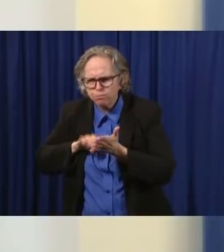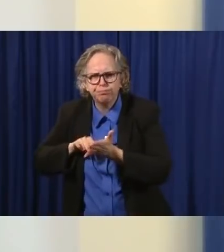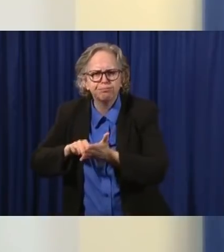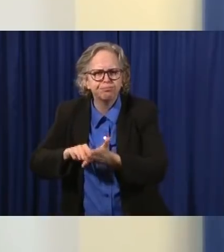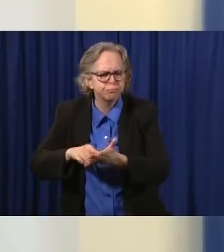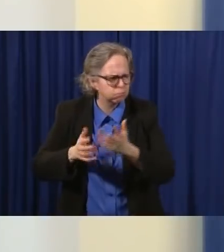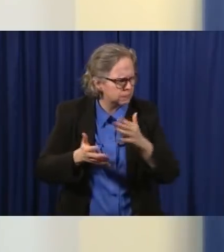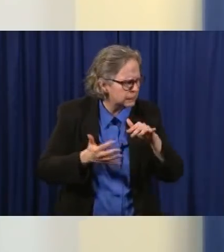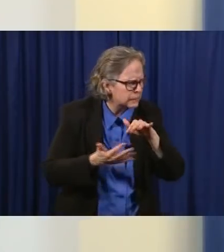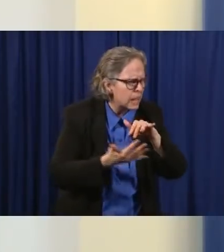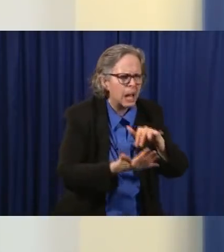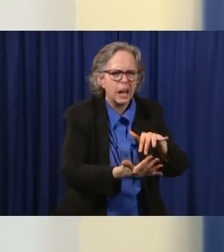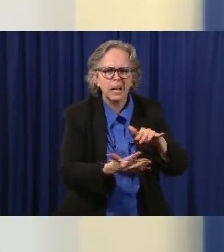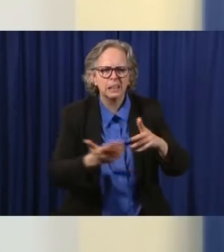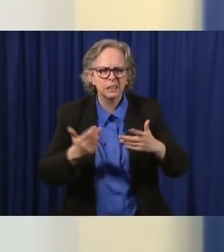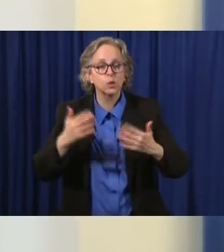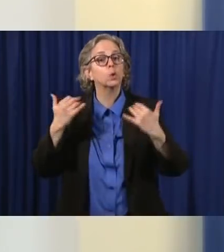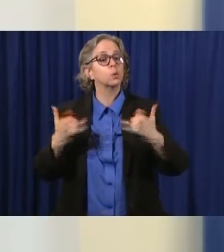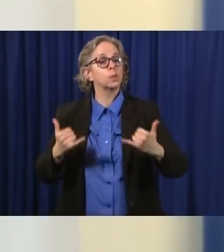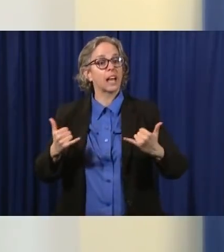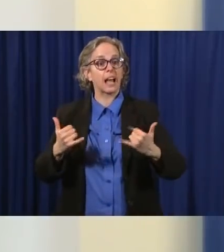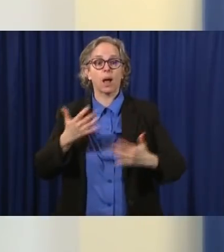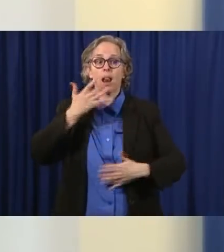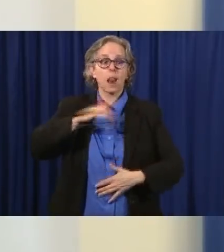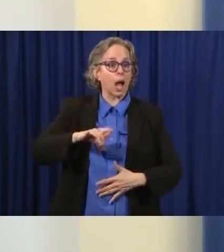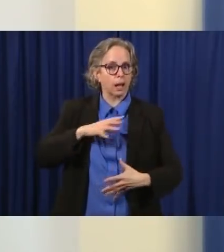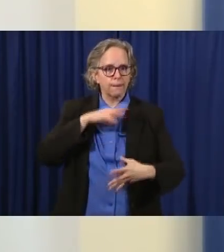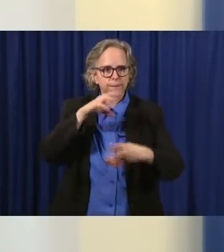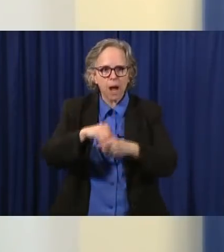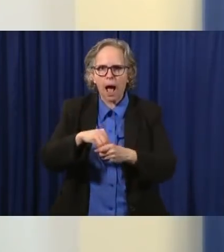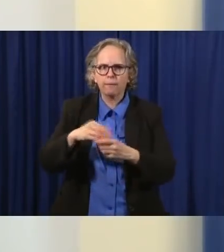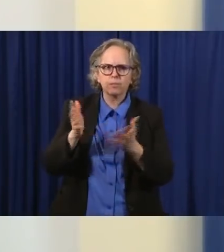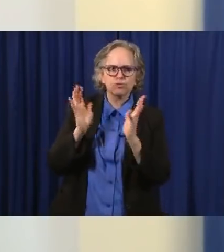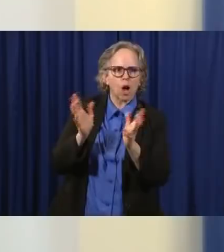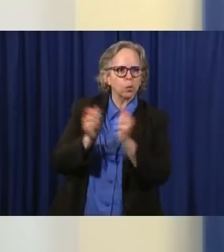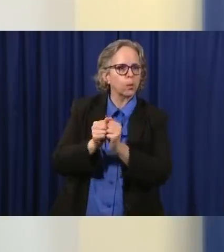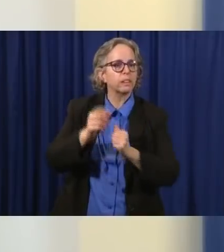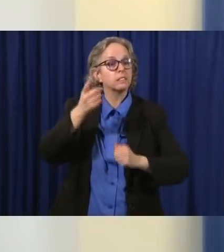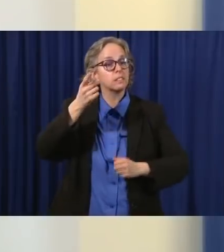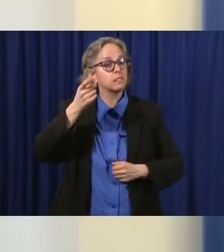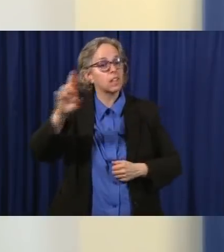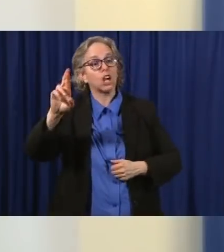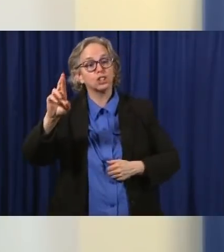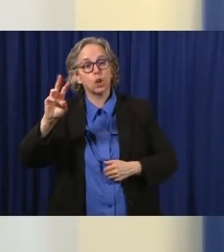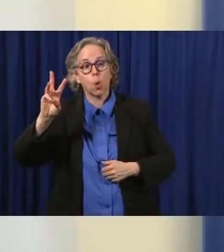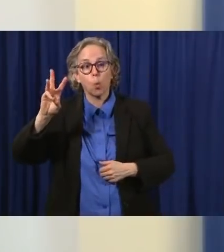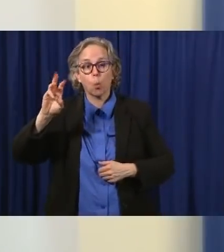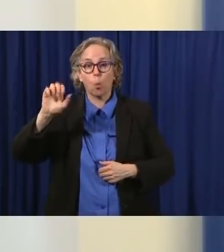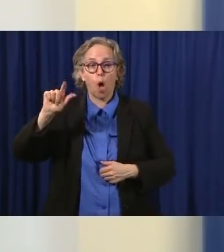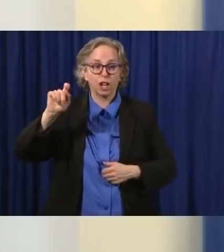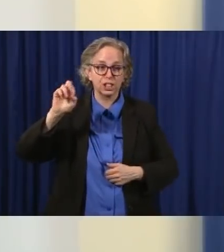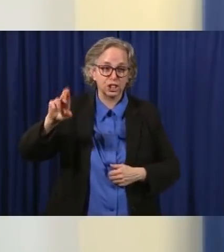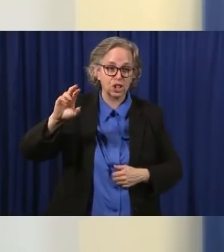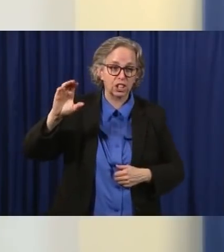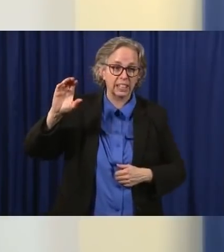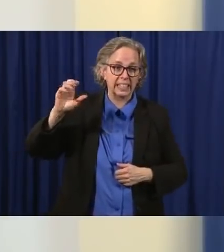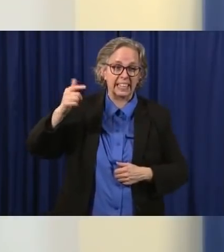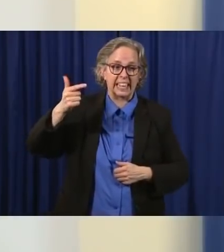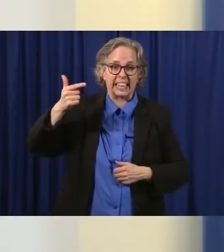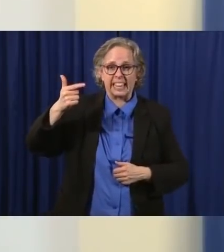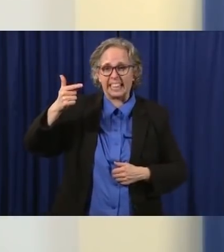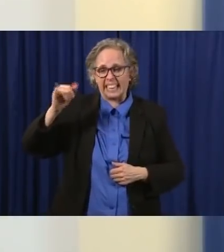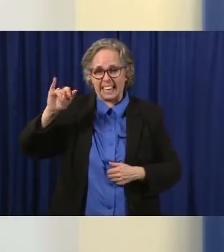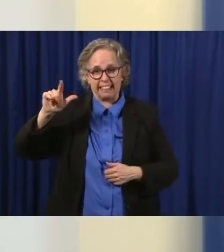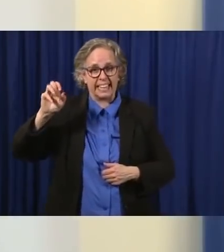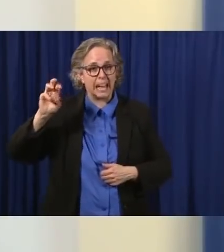I was lucky to be a part of a conversation with Dr. Walter Gilliam. He is a lead researcher over 25 years